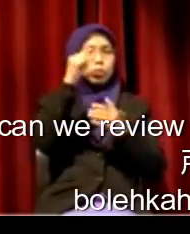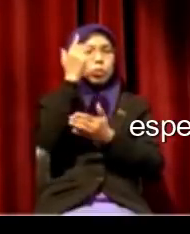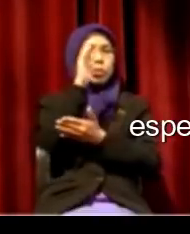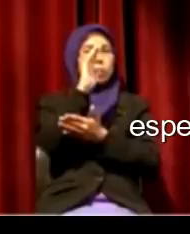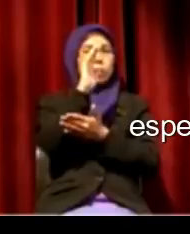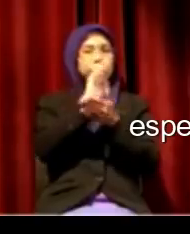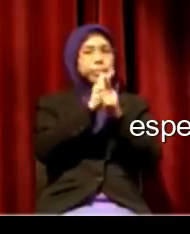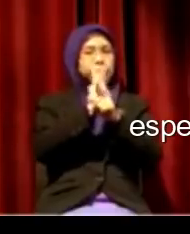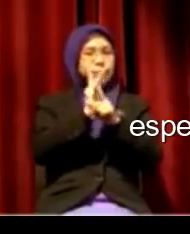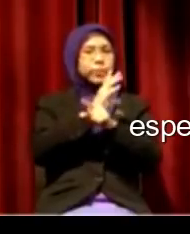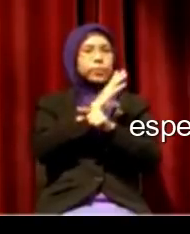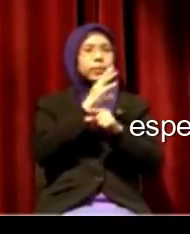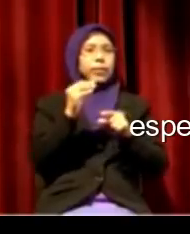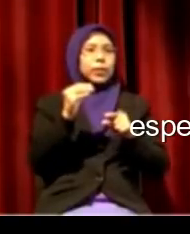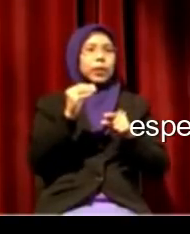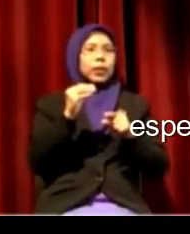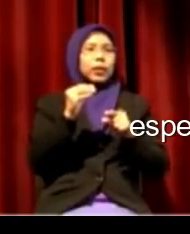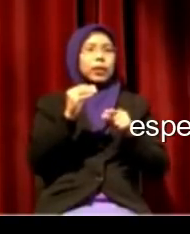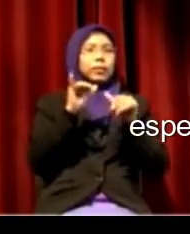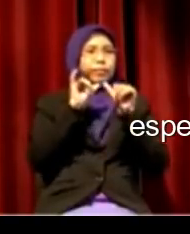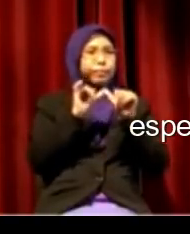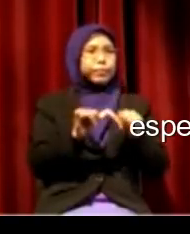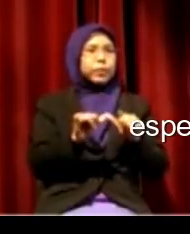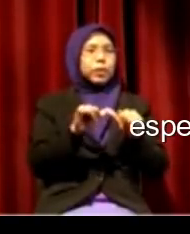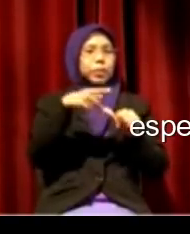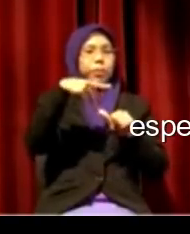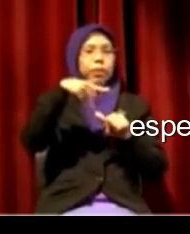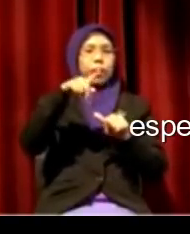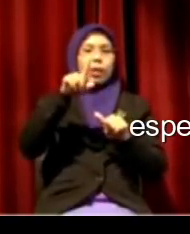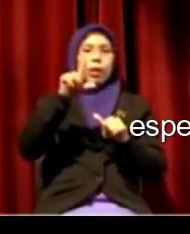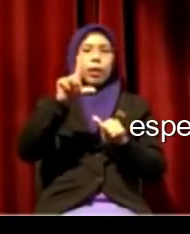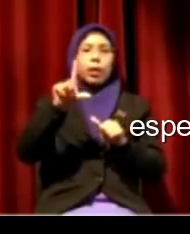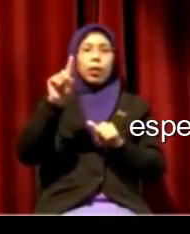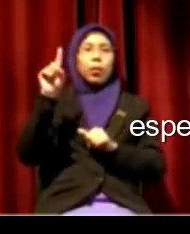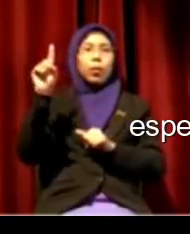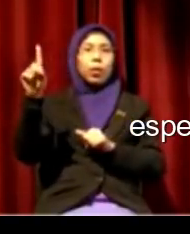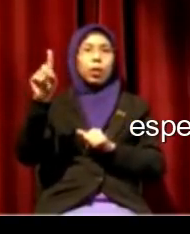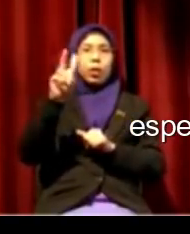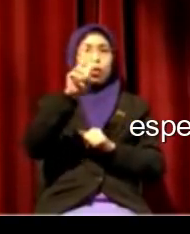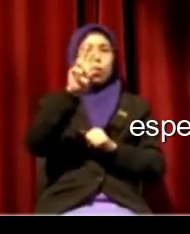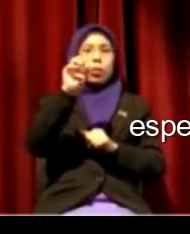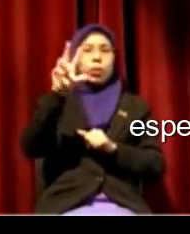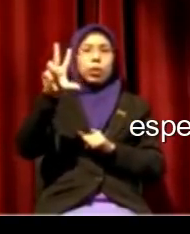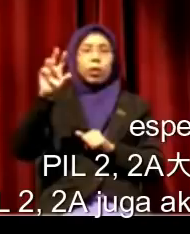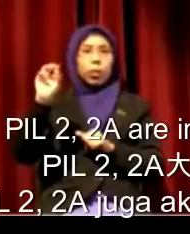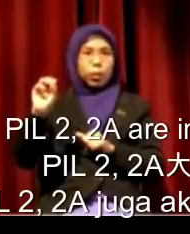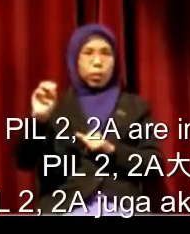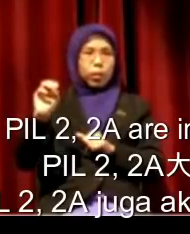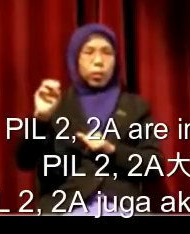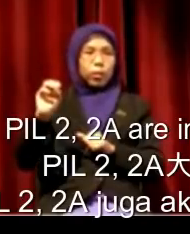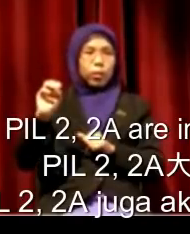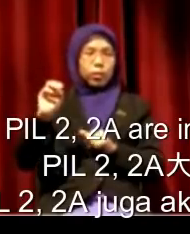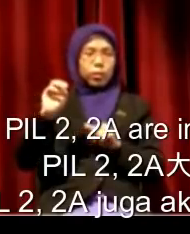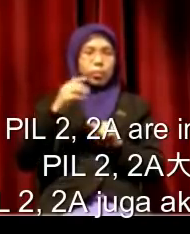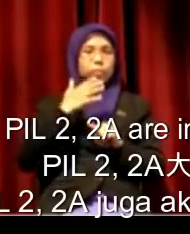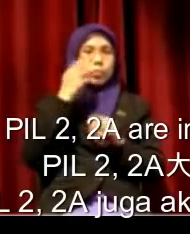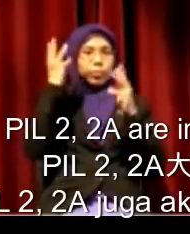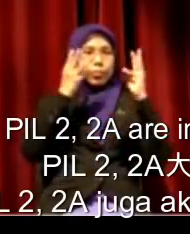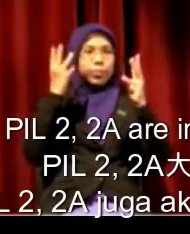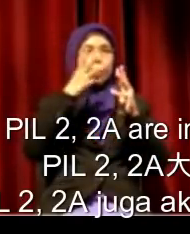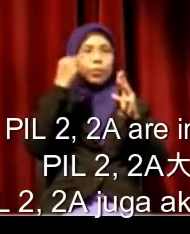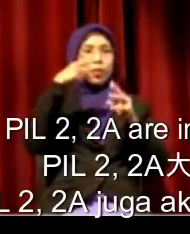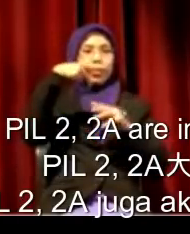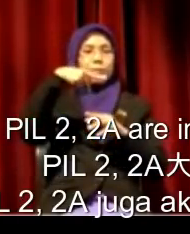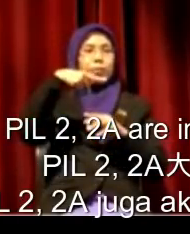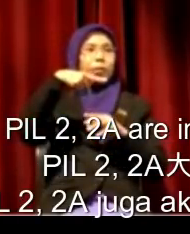PTMP, and especially like PL1, because you know in 2030 is being saturated. So are we going to build a PL,